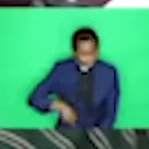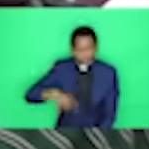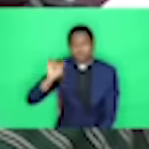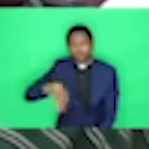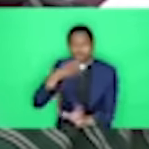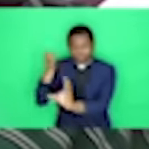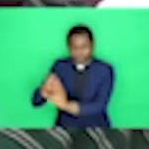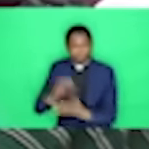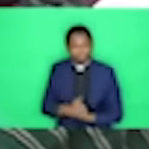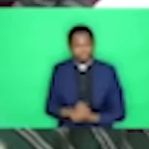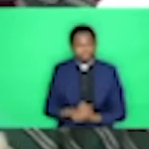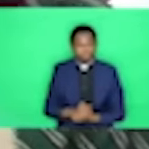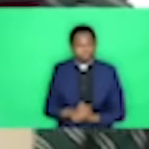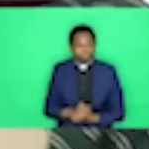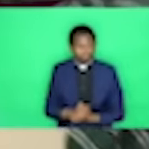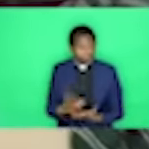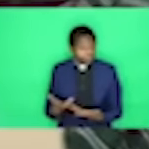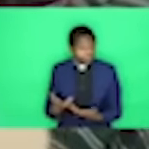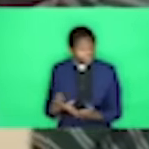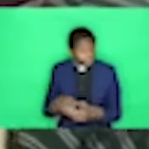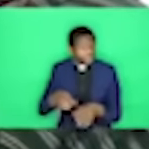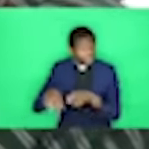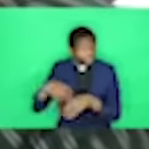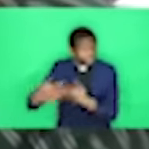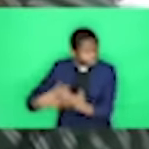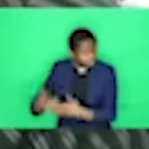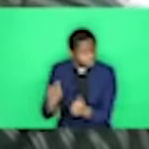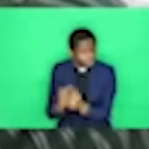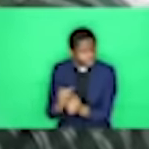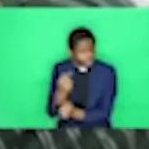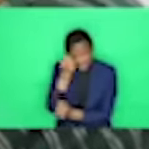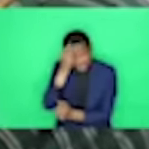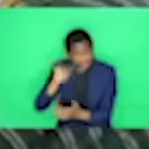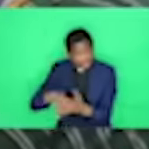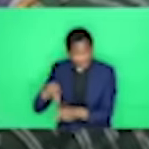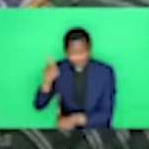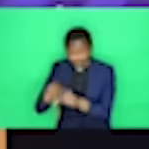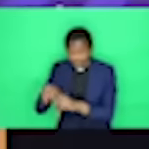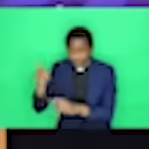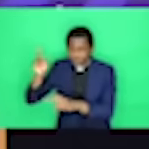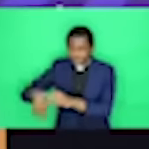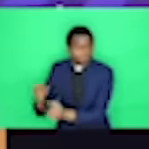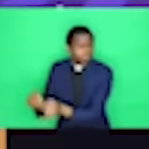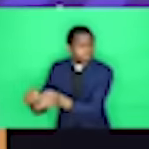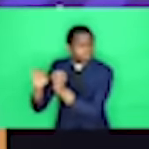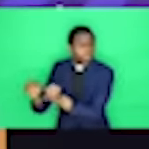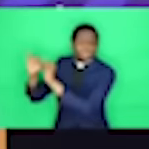this is done with the understanding that persons are not isolated individuals.